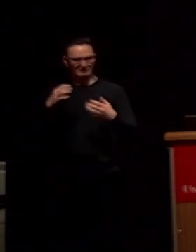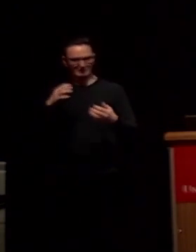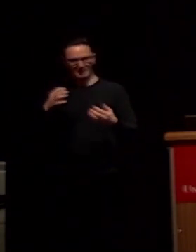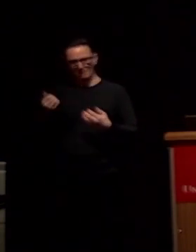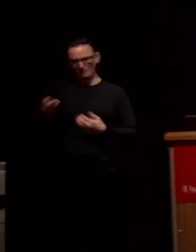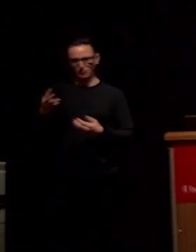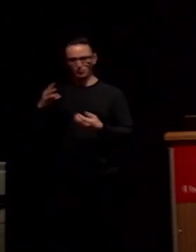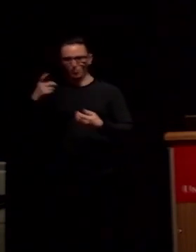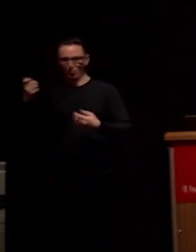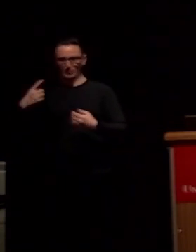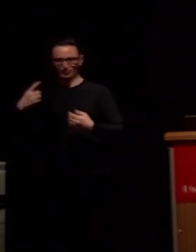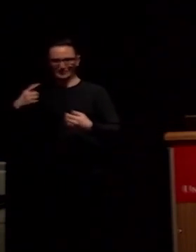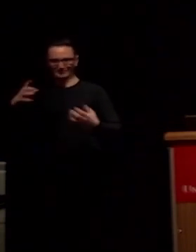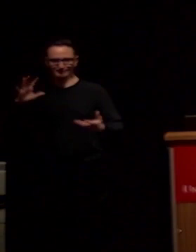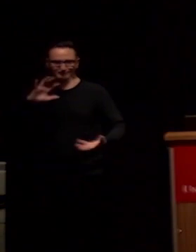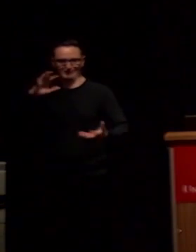callers.